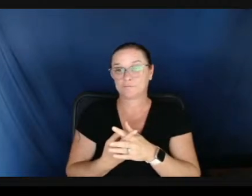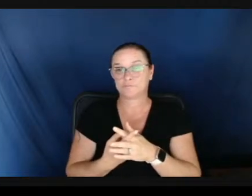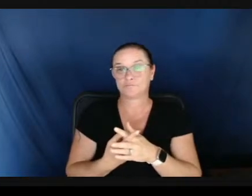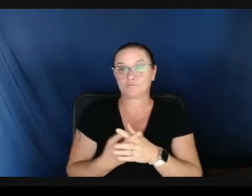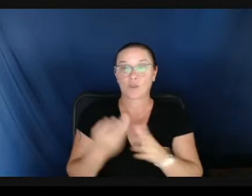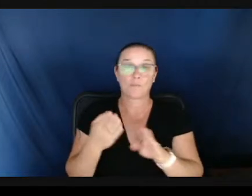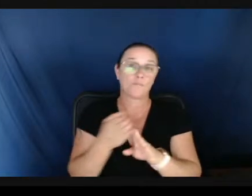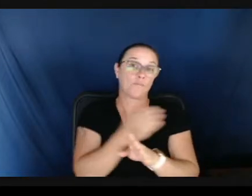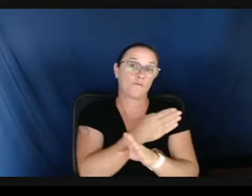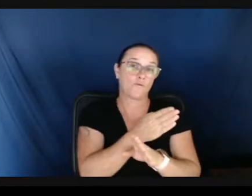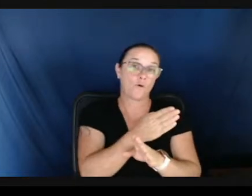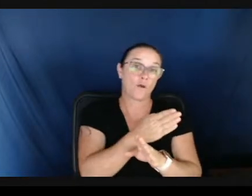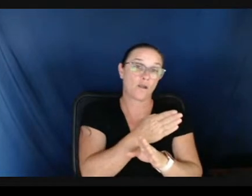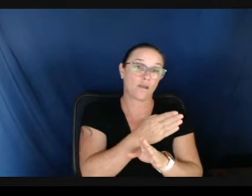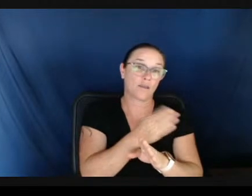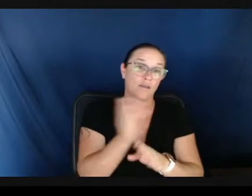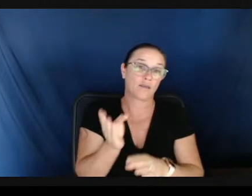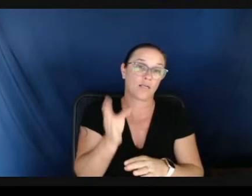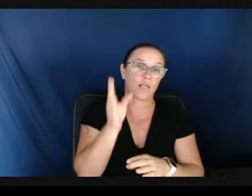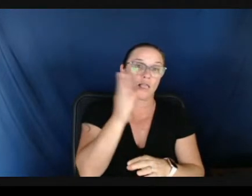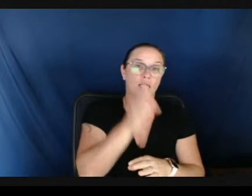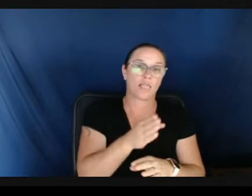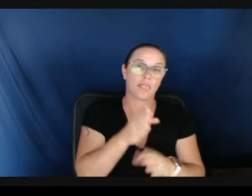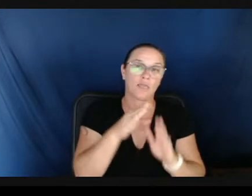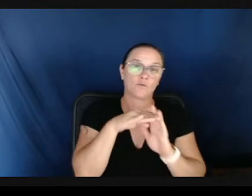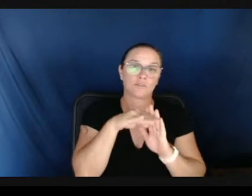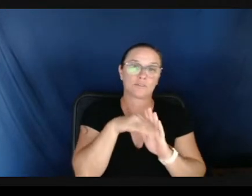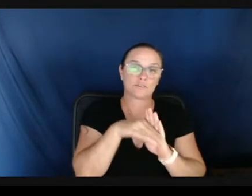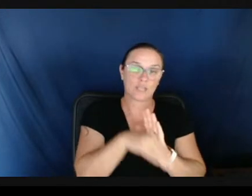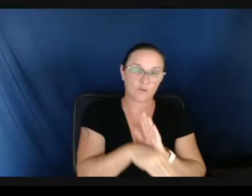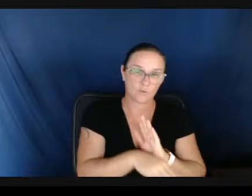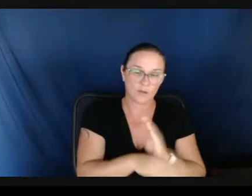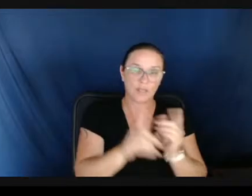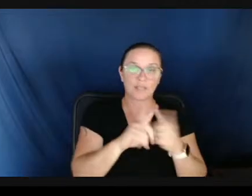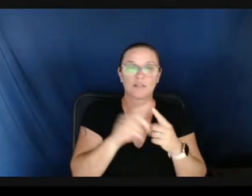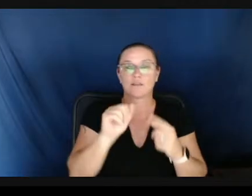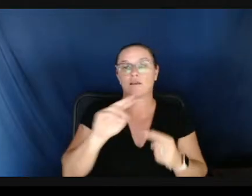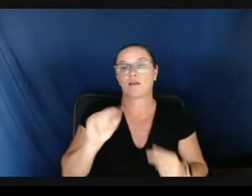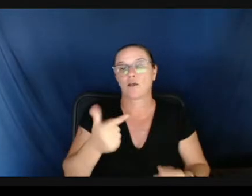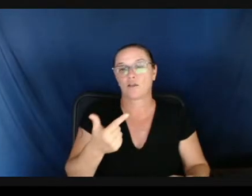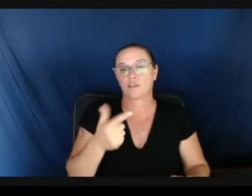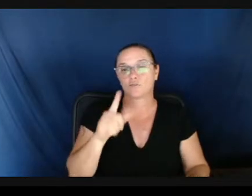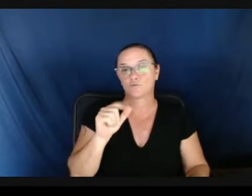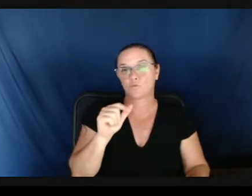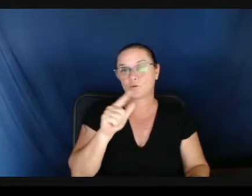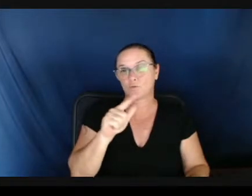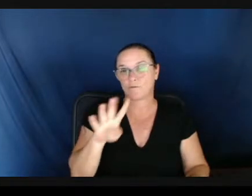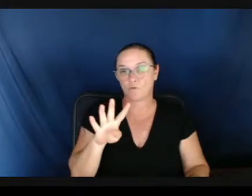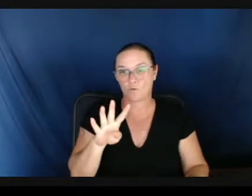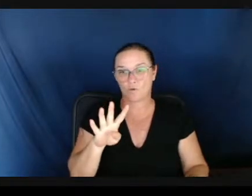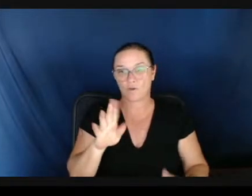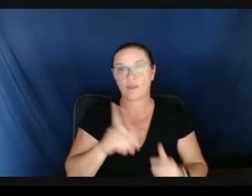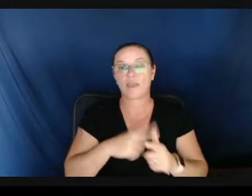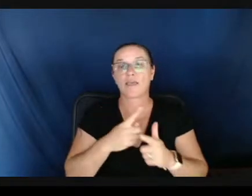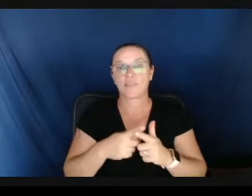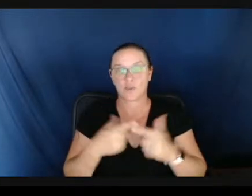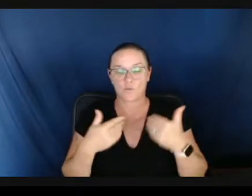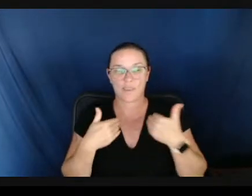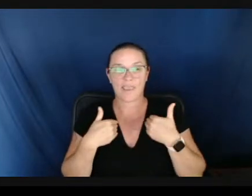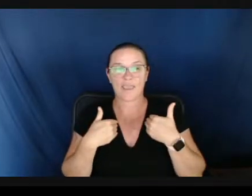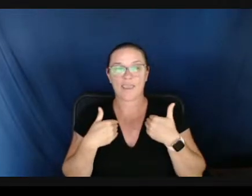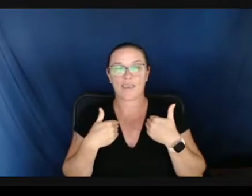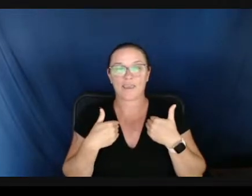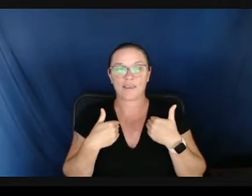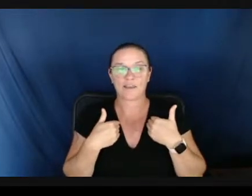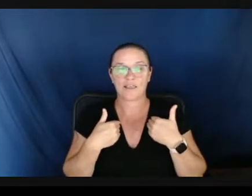that, if we go back to here, it was downward trend up until August 2024. And that's when we had that furthest